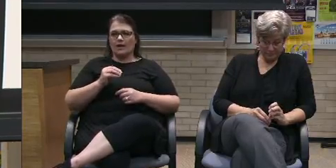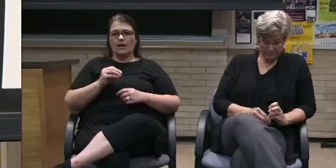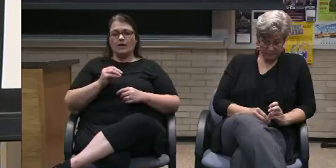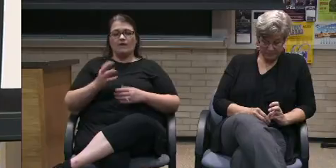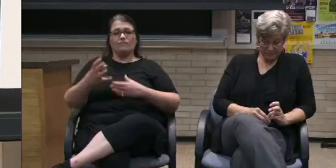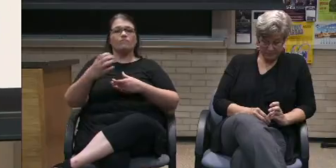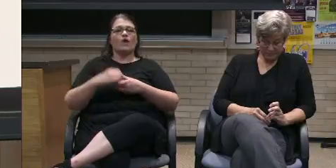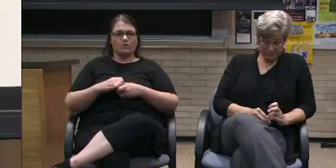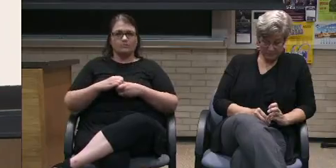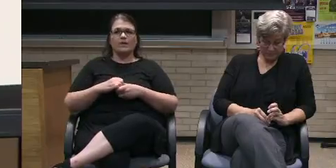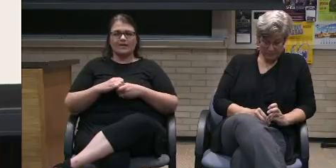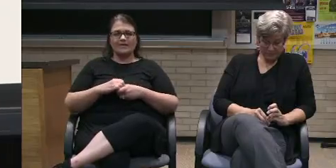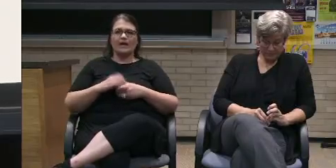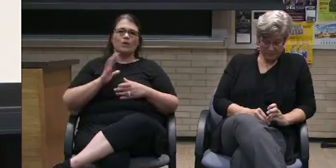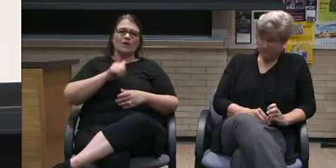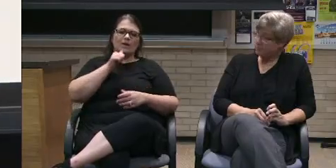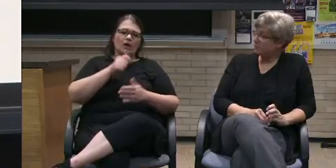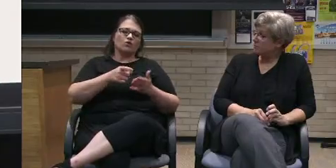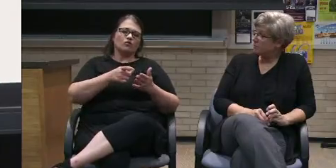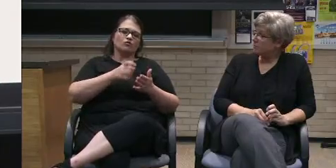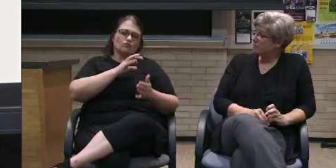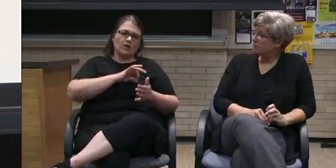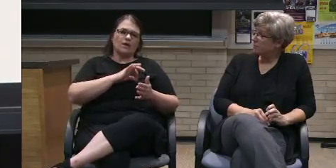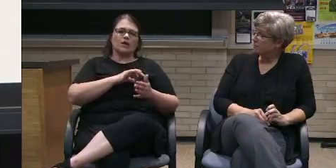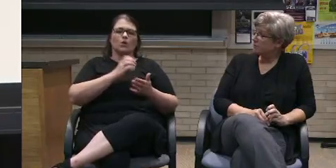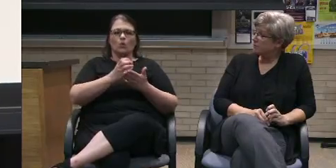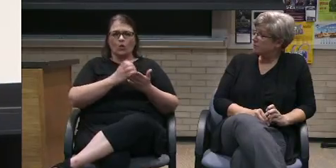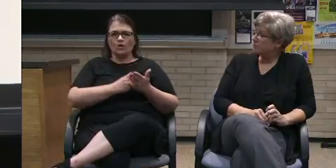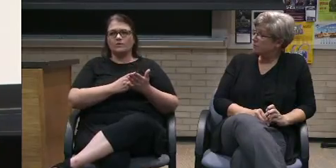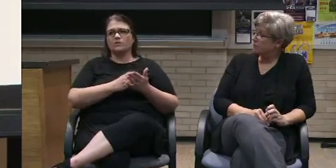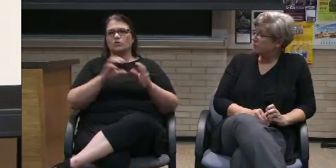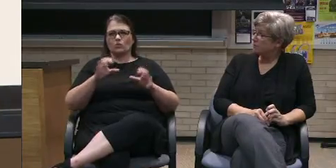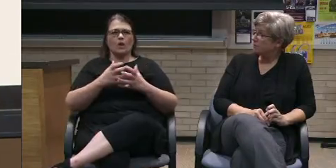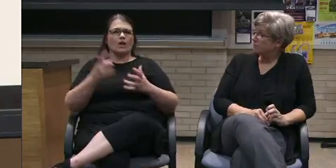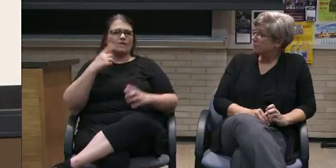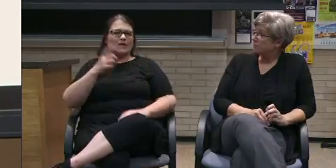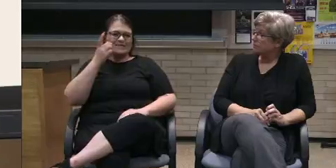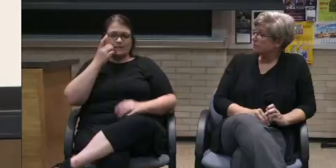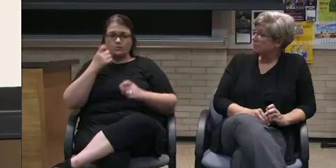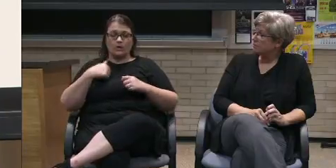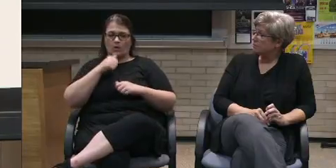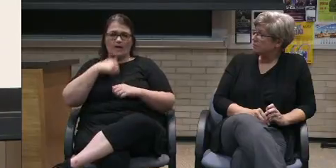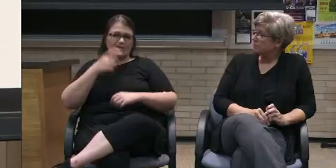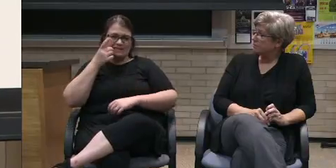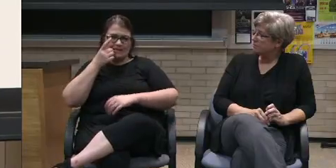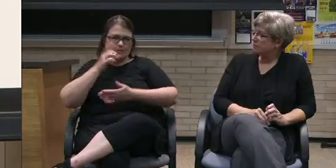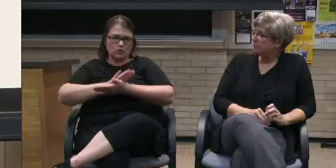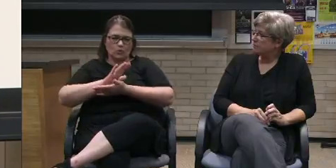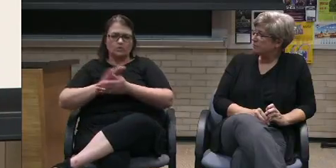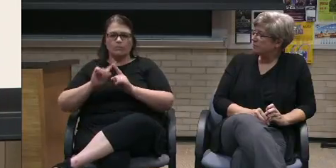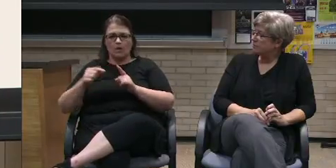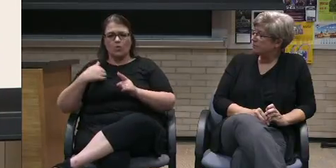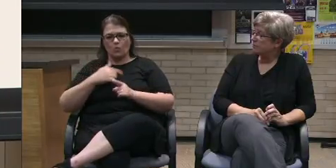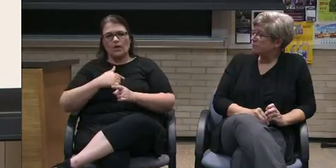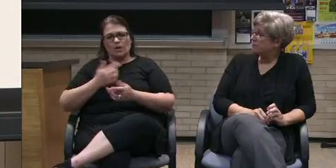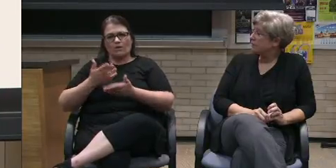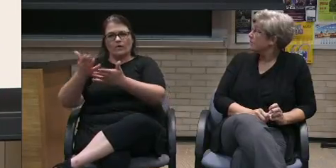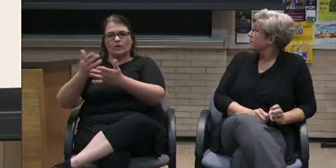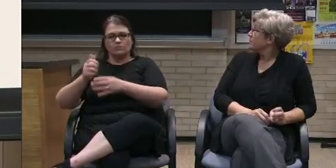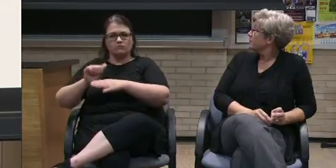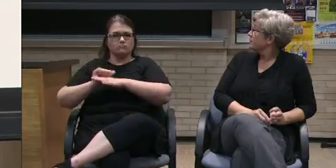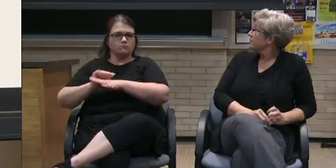non-credit workforce does a lot of that for dentists, actually. We don't have a dental school, but all sorts of other folks. Deans, all